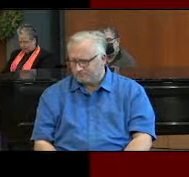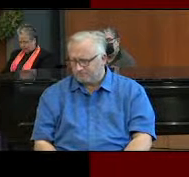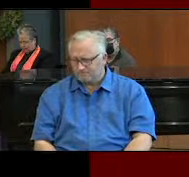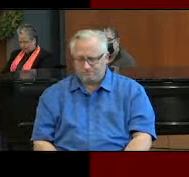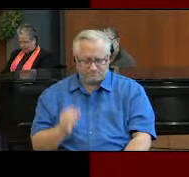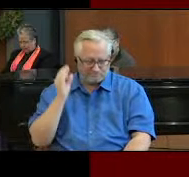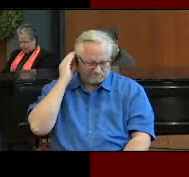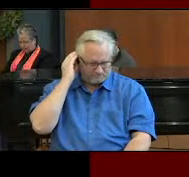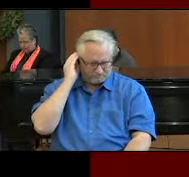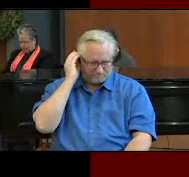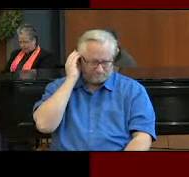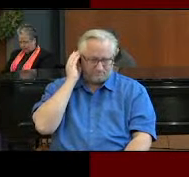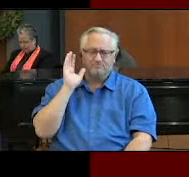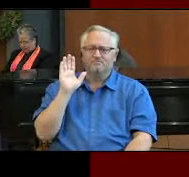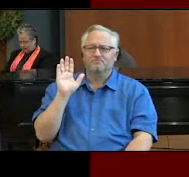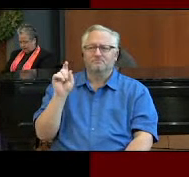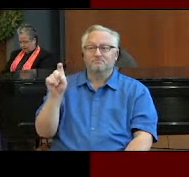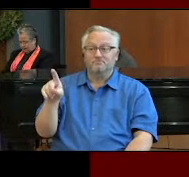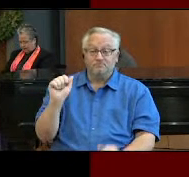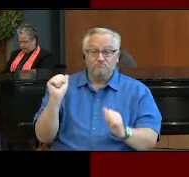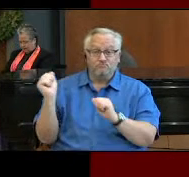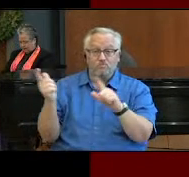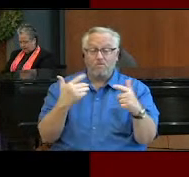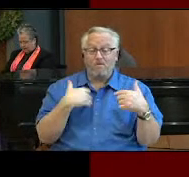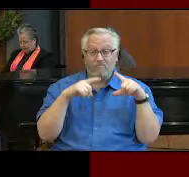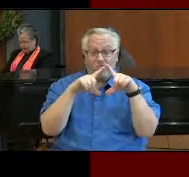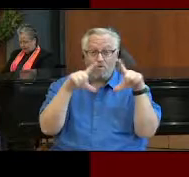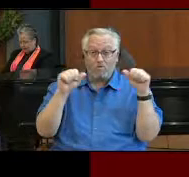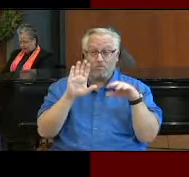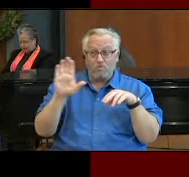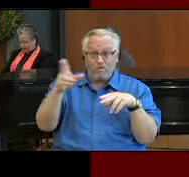Okay, does everybody have a card with their name on it?